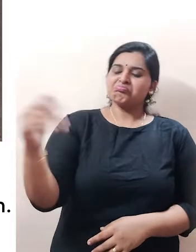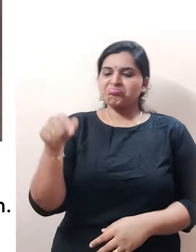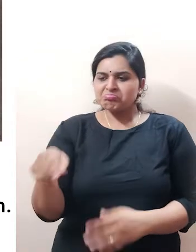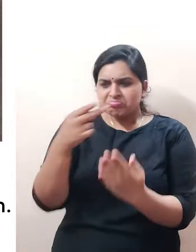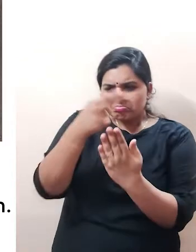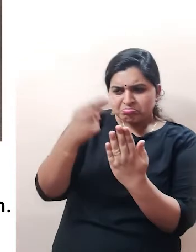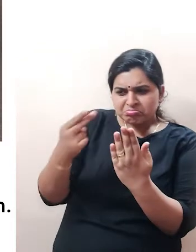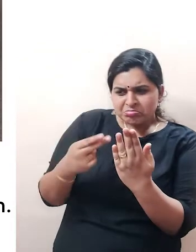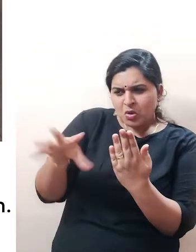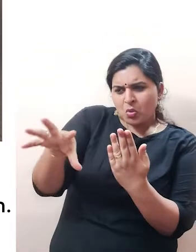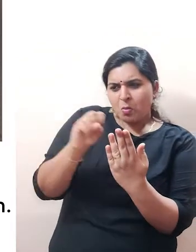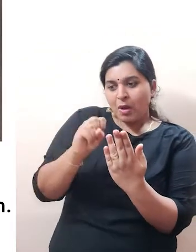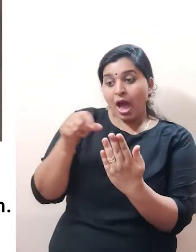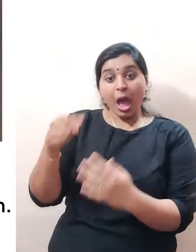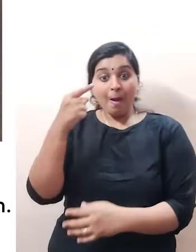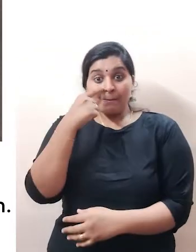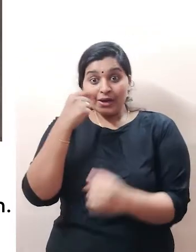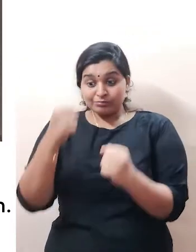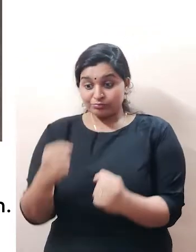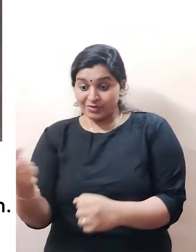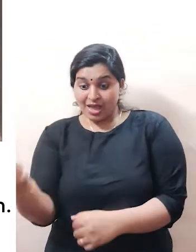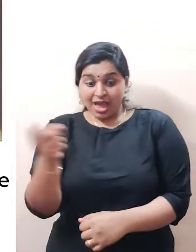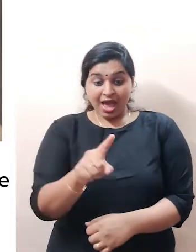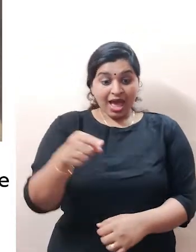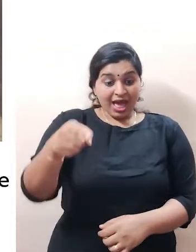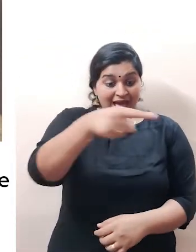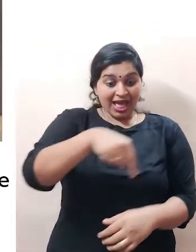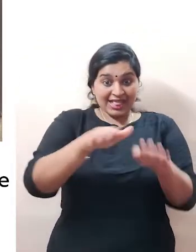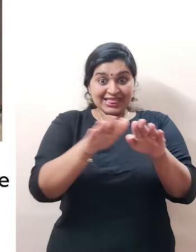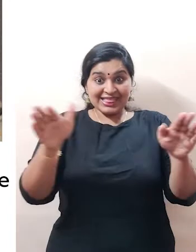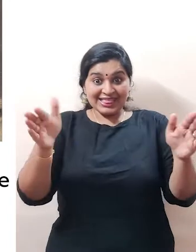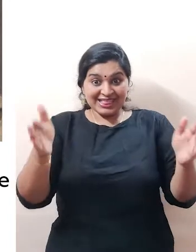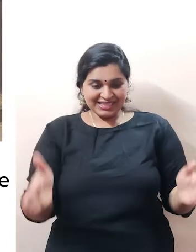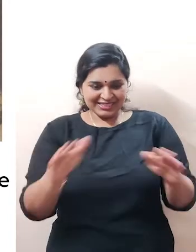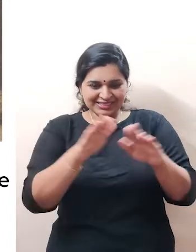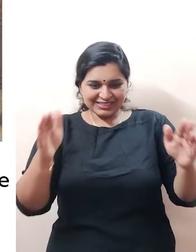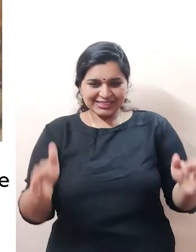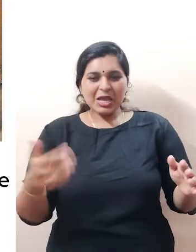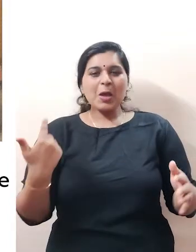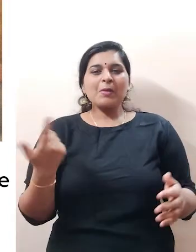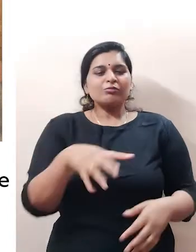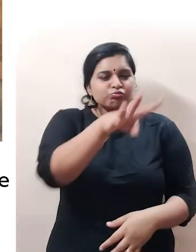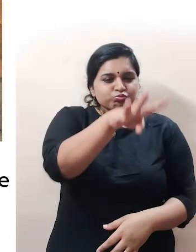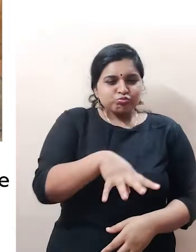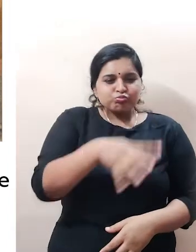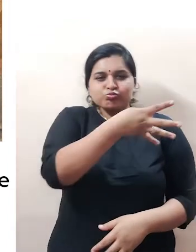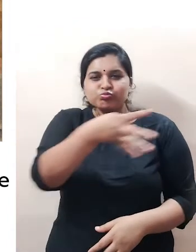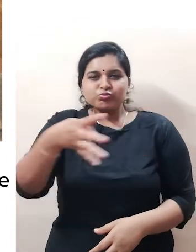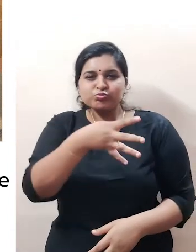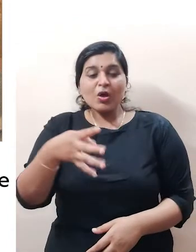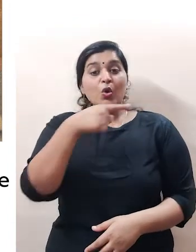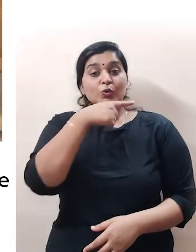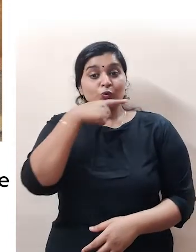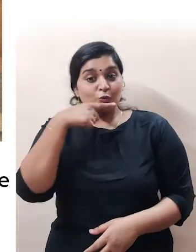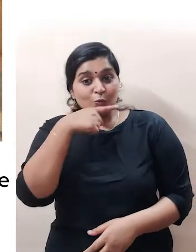second table with a red and white striped tablecloth, and on that table in the foreground is a still life that gives the picture